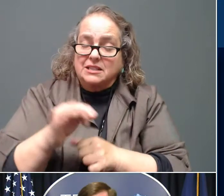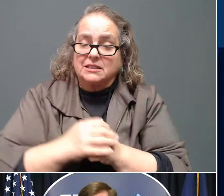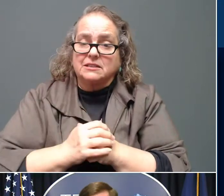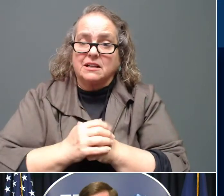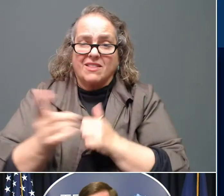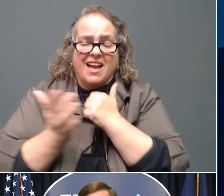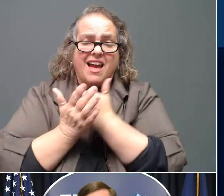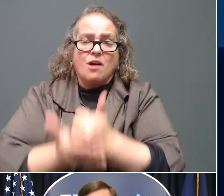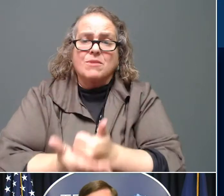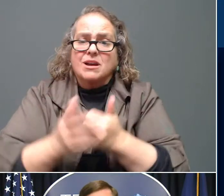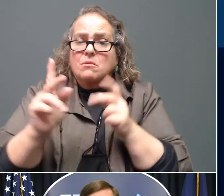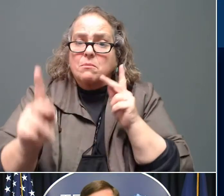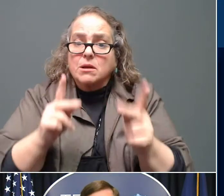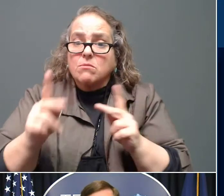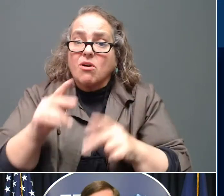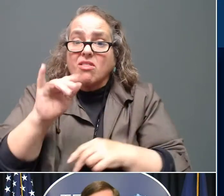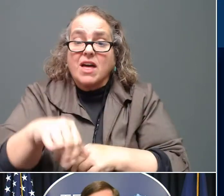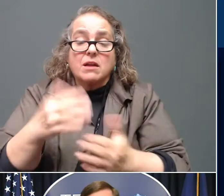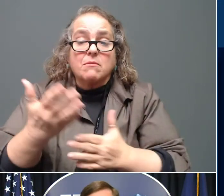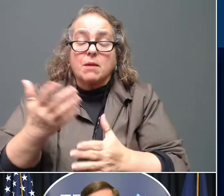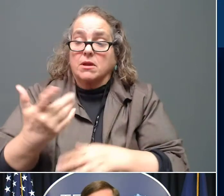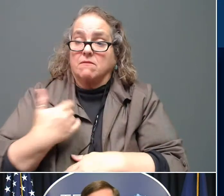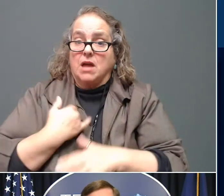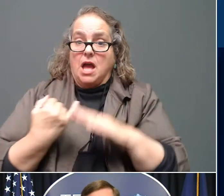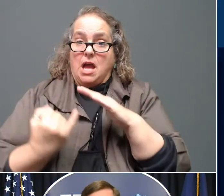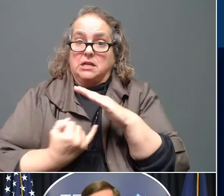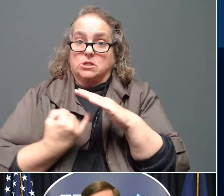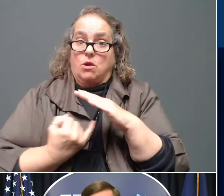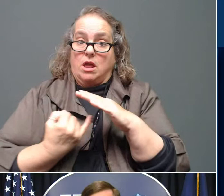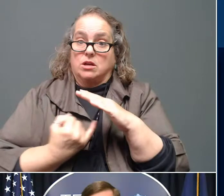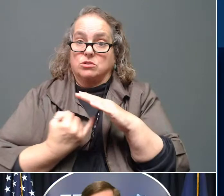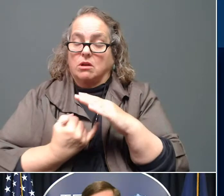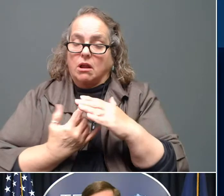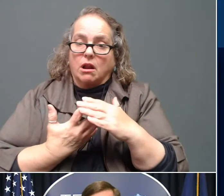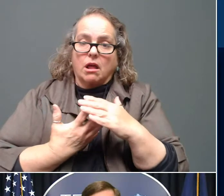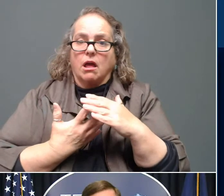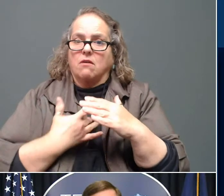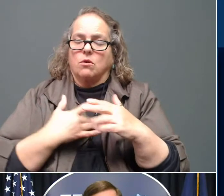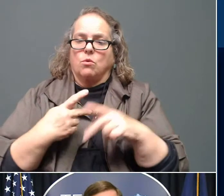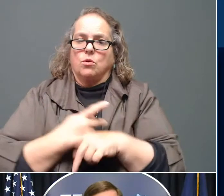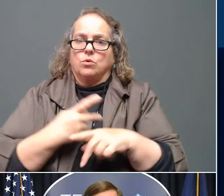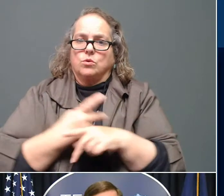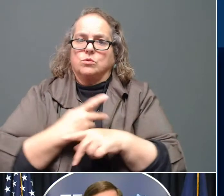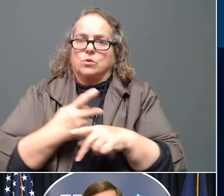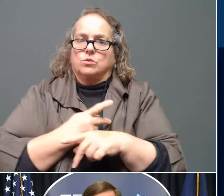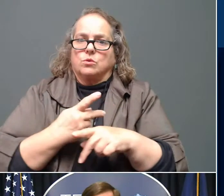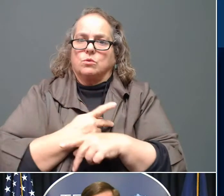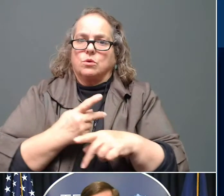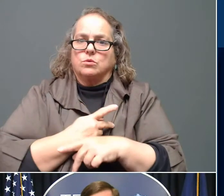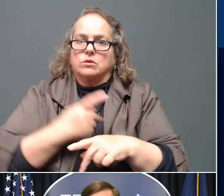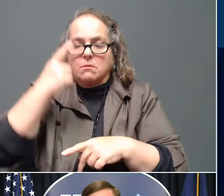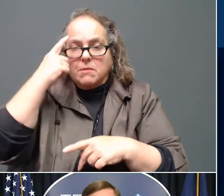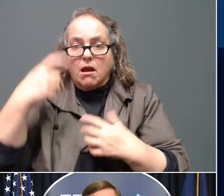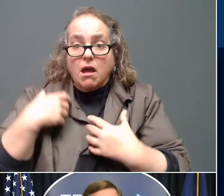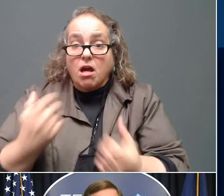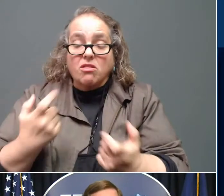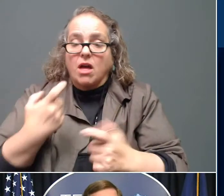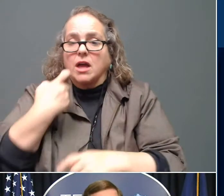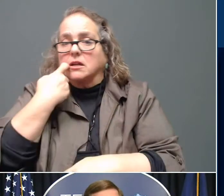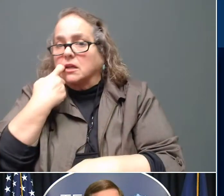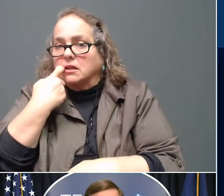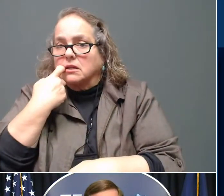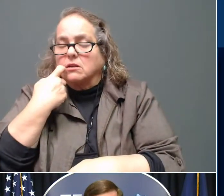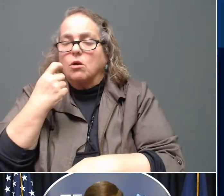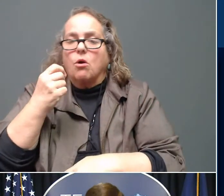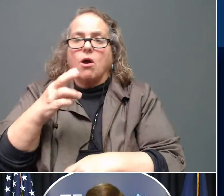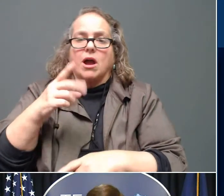that maybe the isolation has worsened, an addiction, maybe haven't been able to climb out